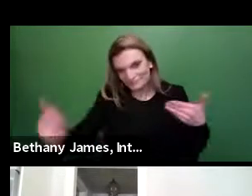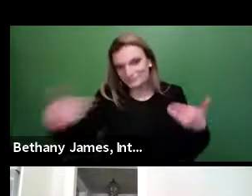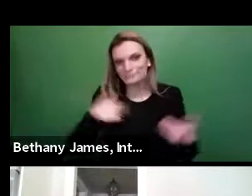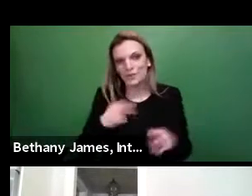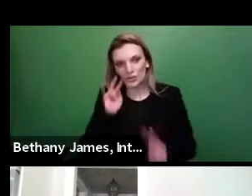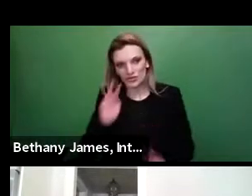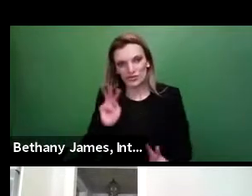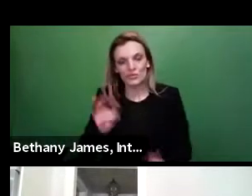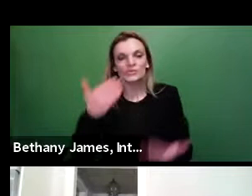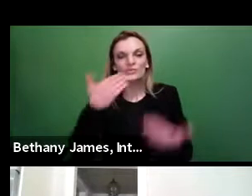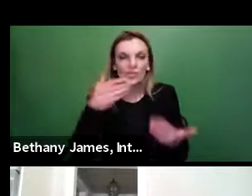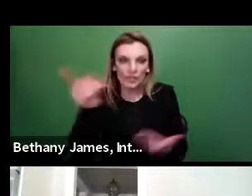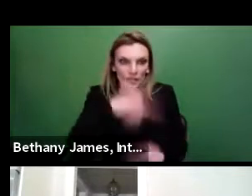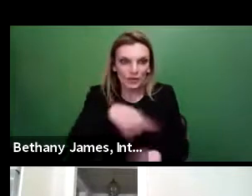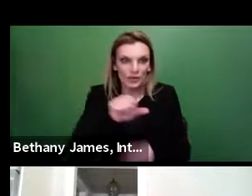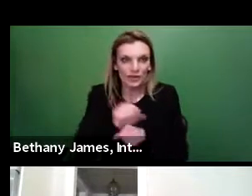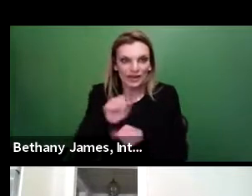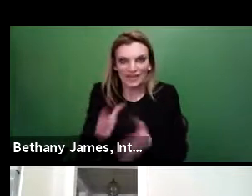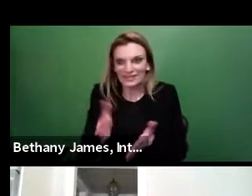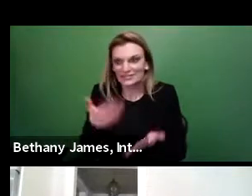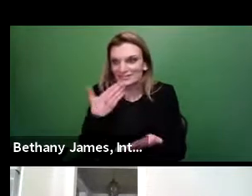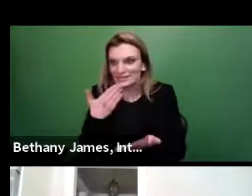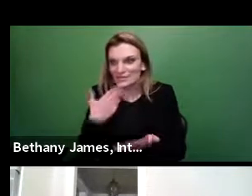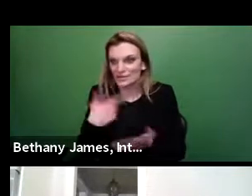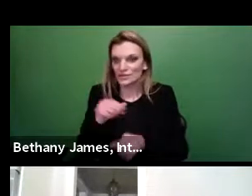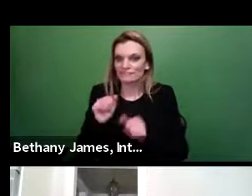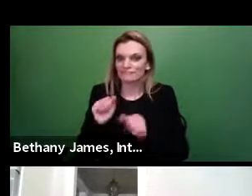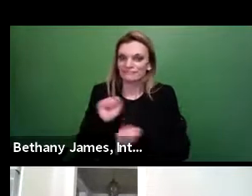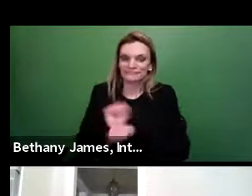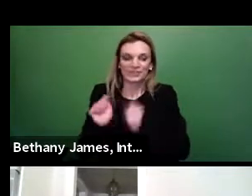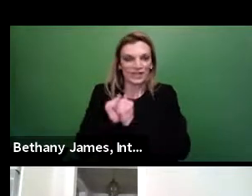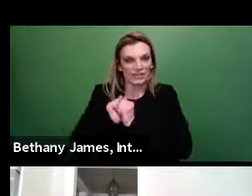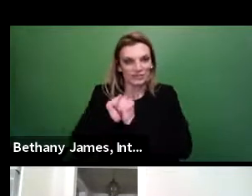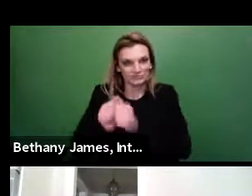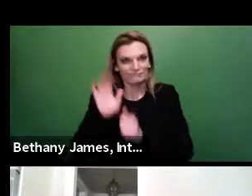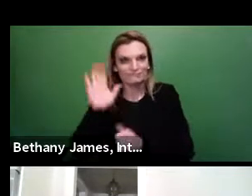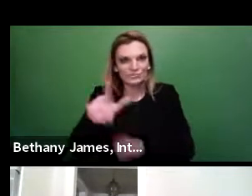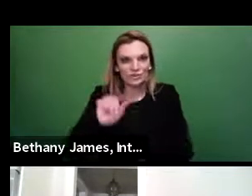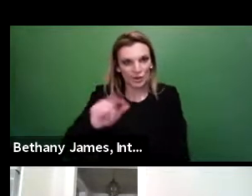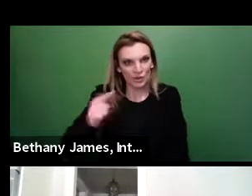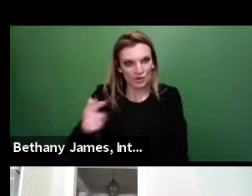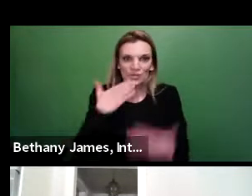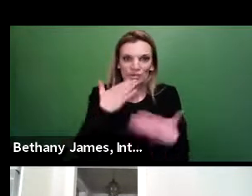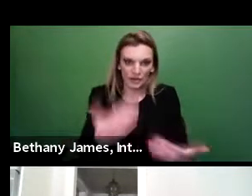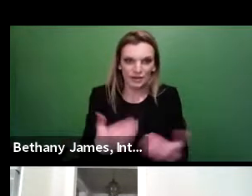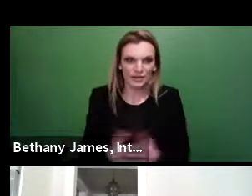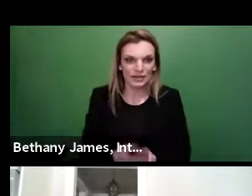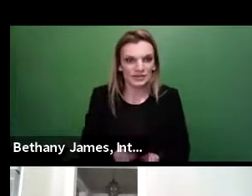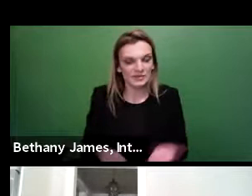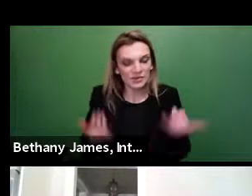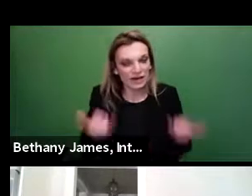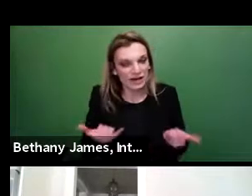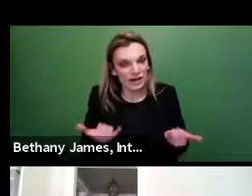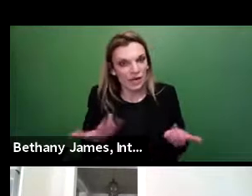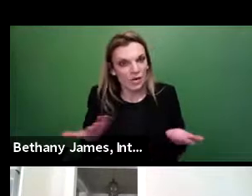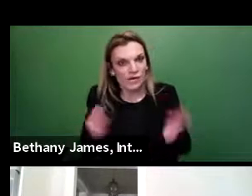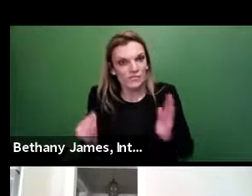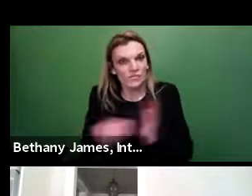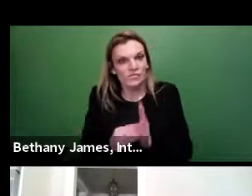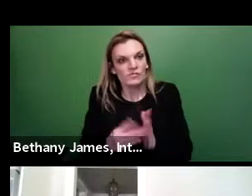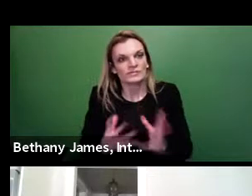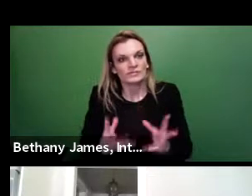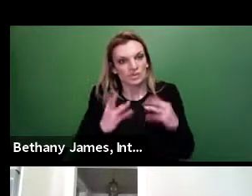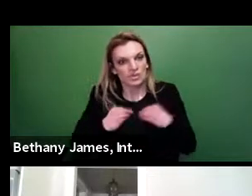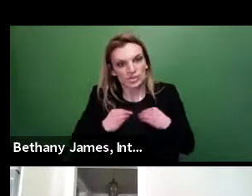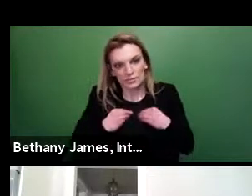electing me as your chair again. I look forward to doing great things in 2021. The next item on our agenda is the adoption of the